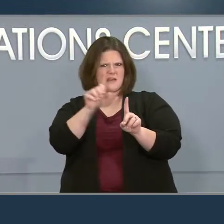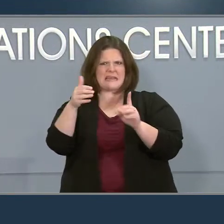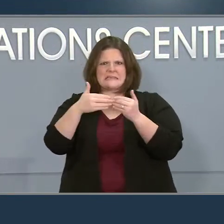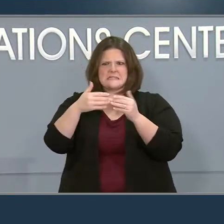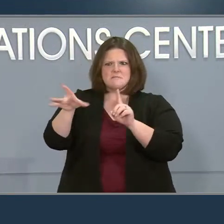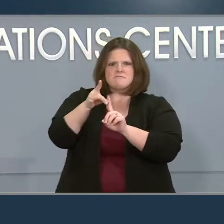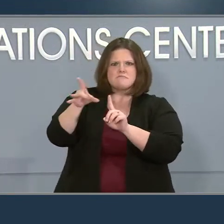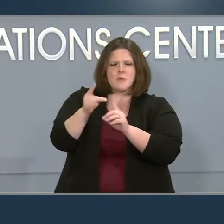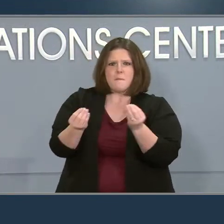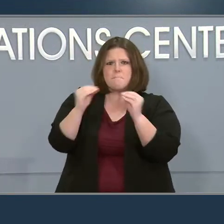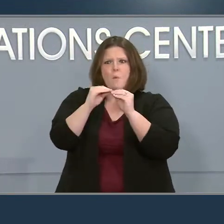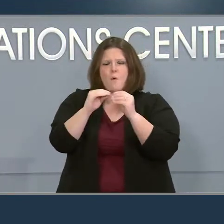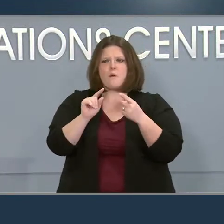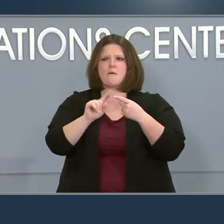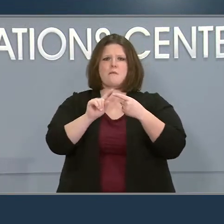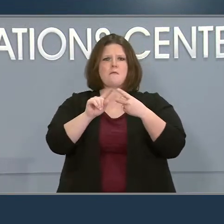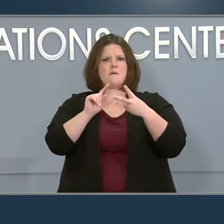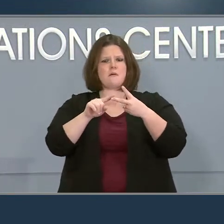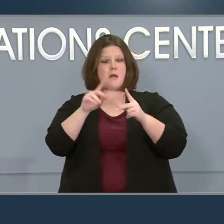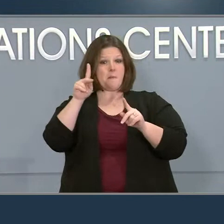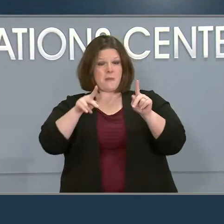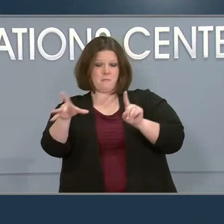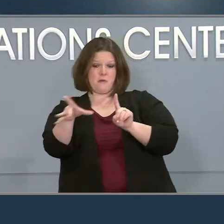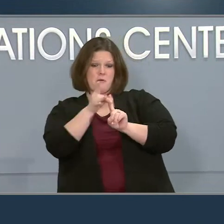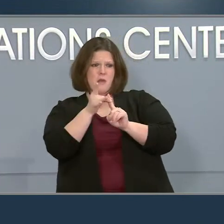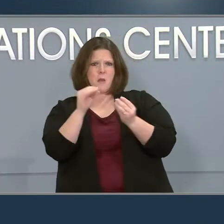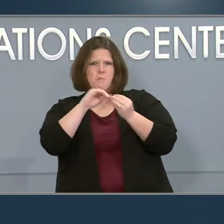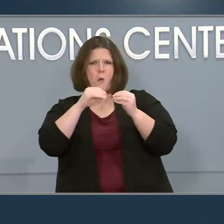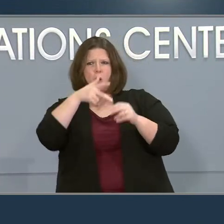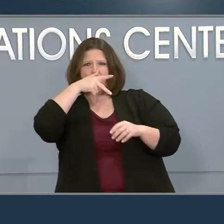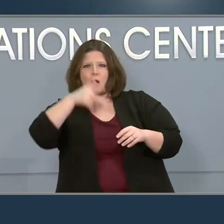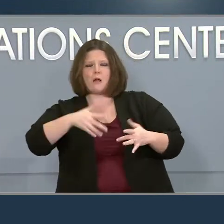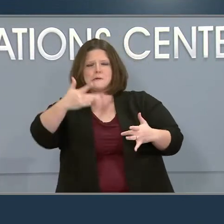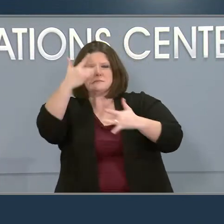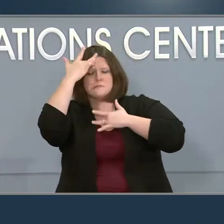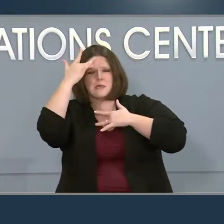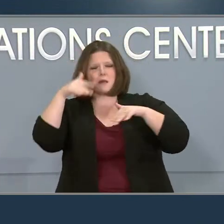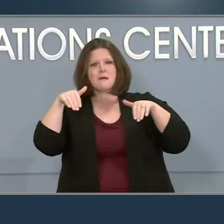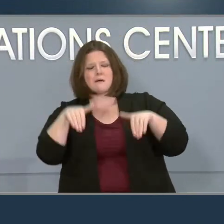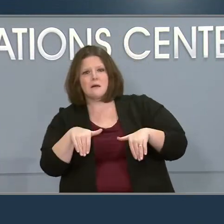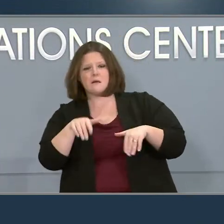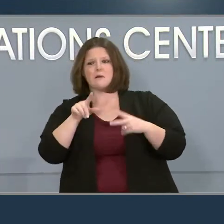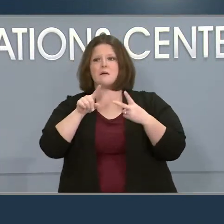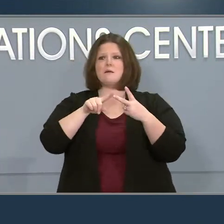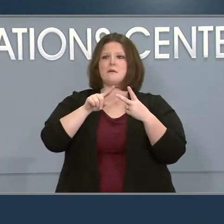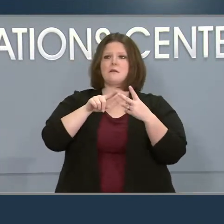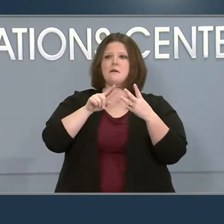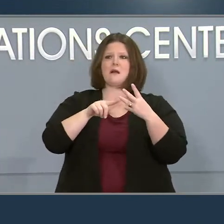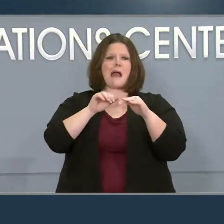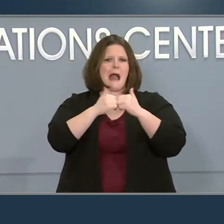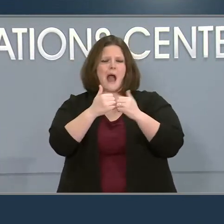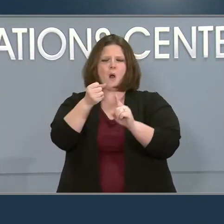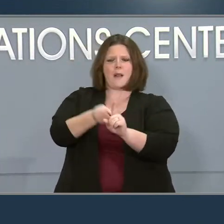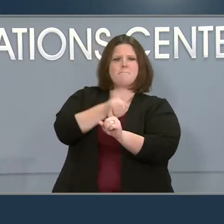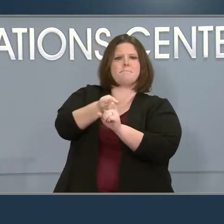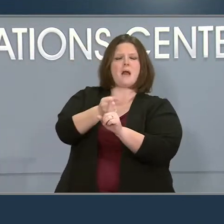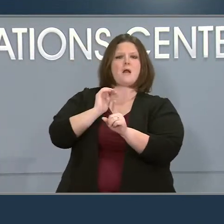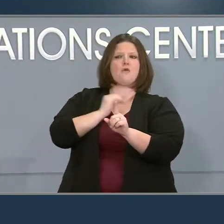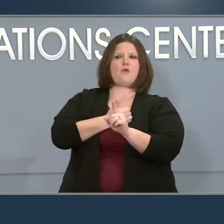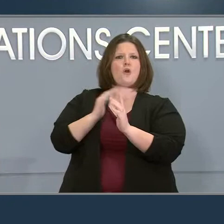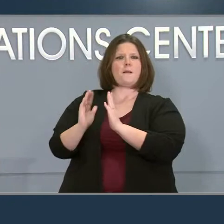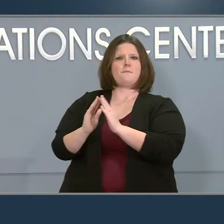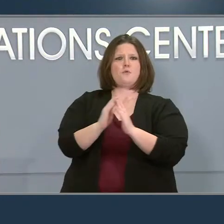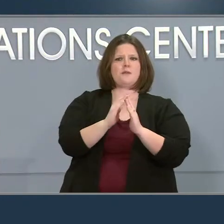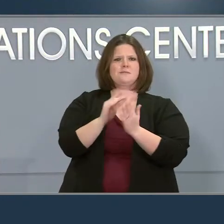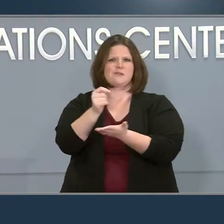people sicker? And how will it impact our immunity and our treatments? Cases with the Omicron variant have not yet been